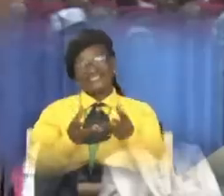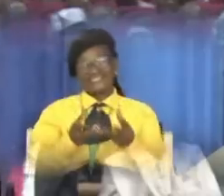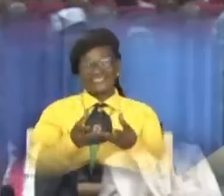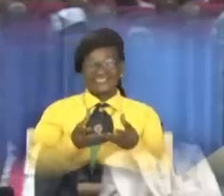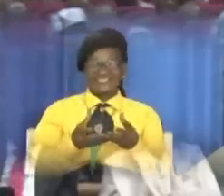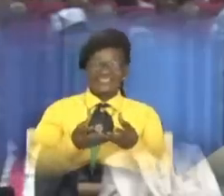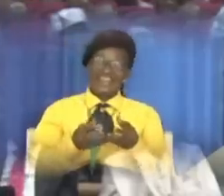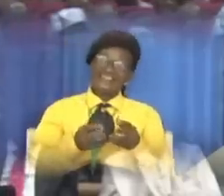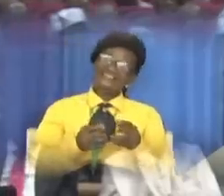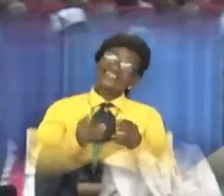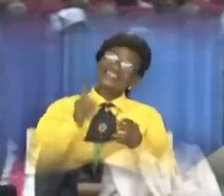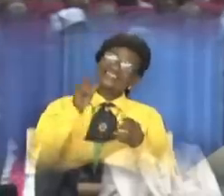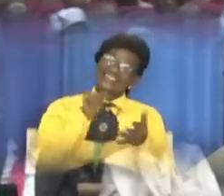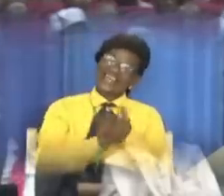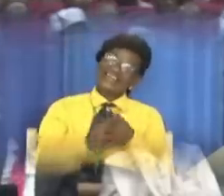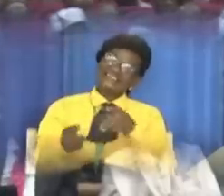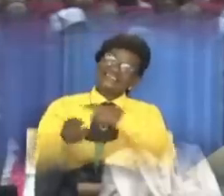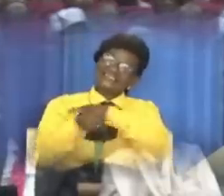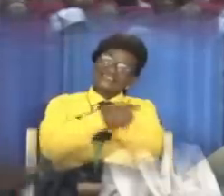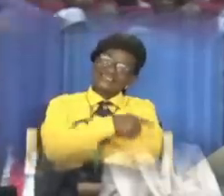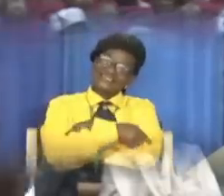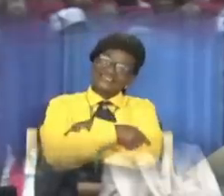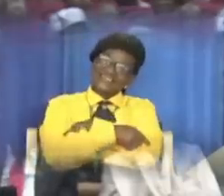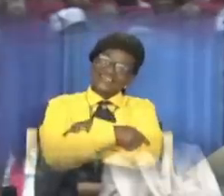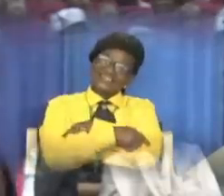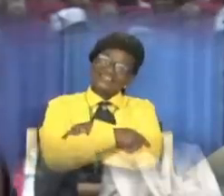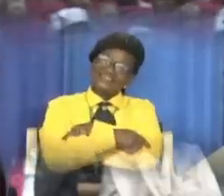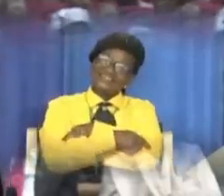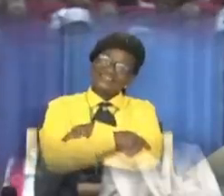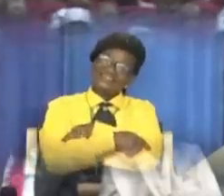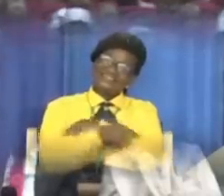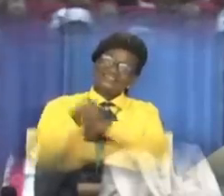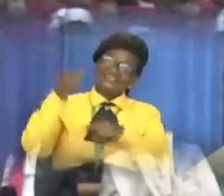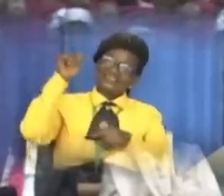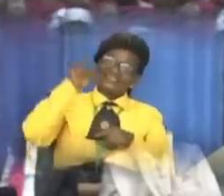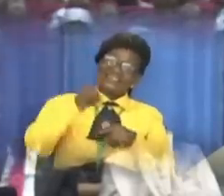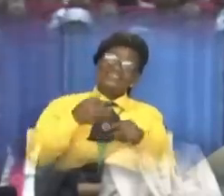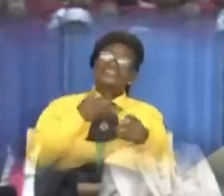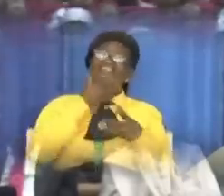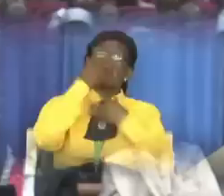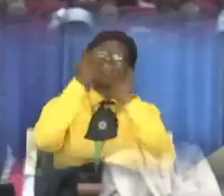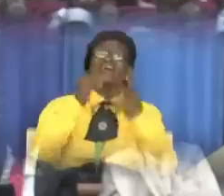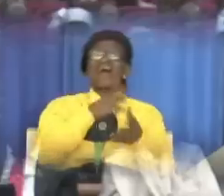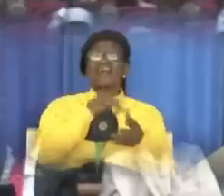or the other one. They had shouted and the wall had come down.